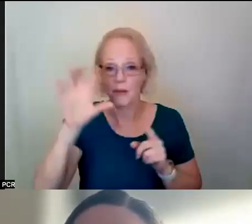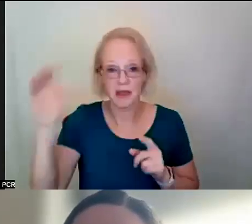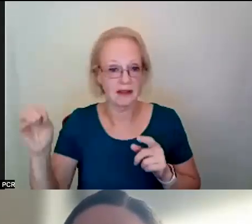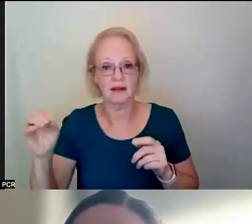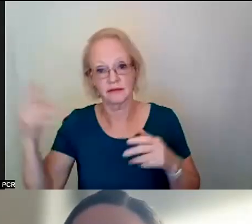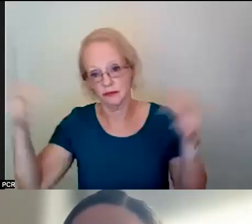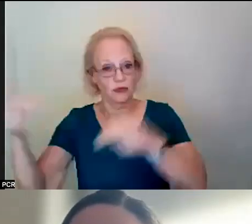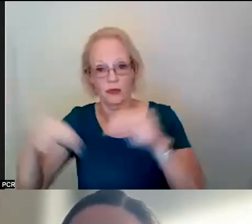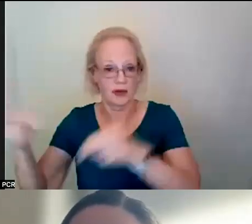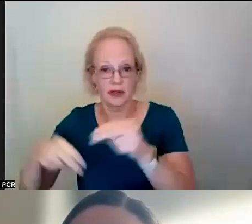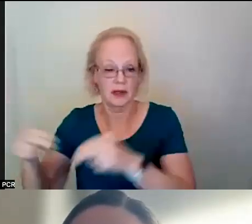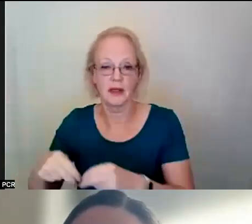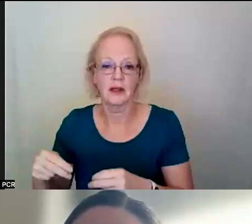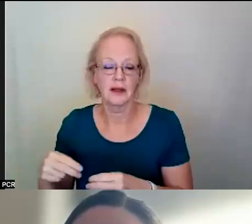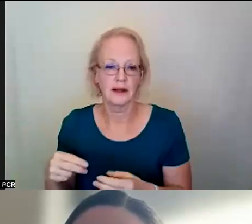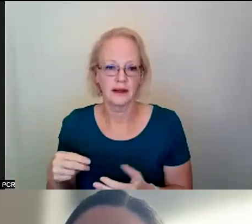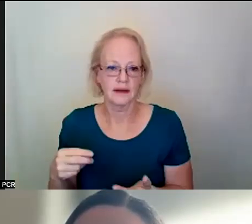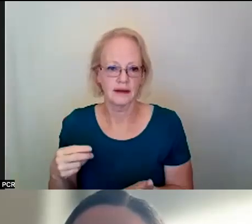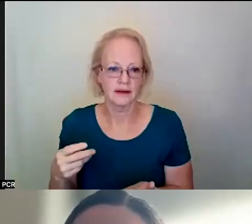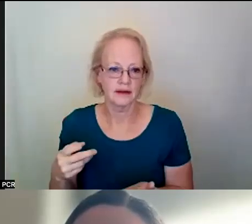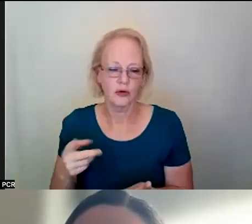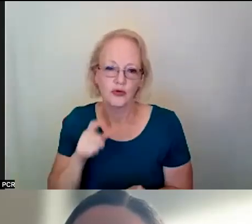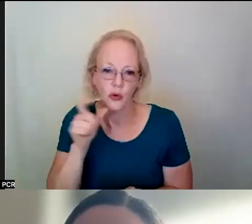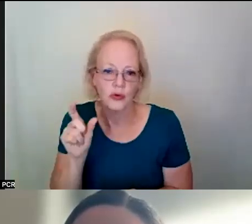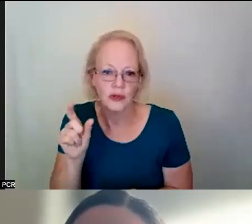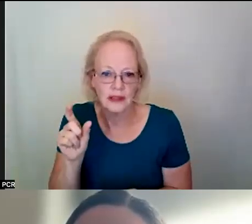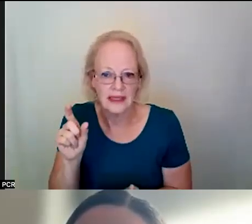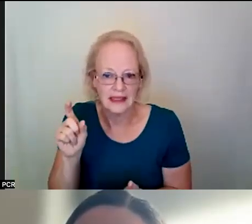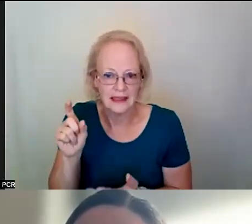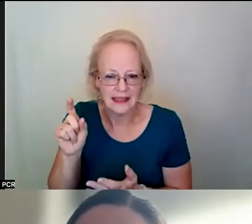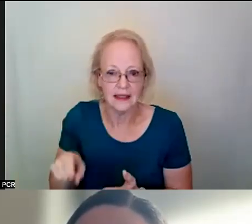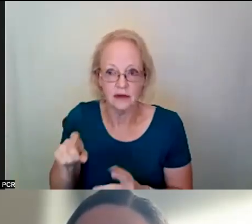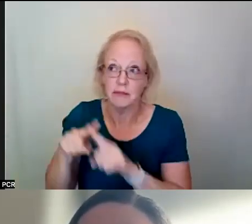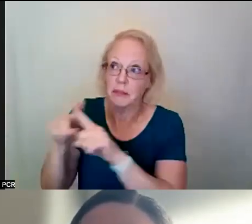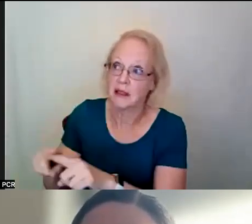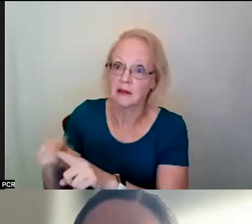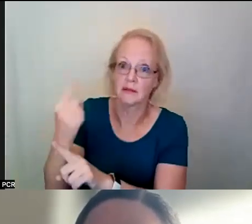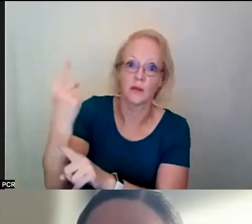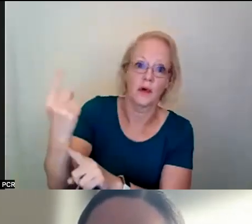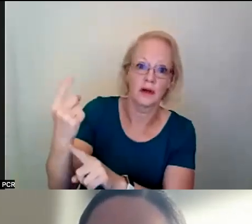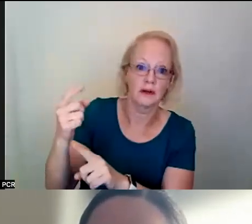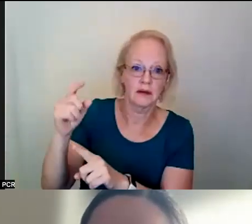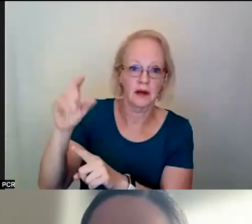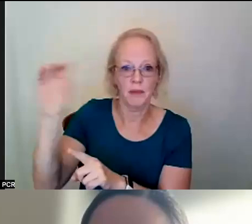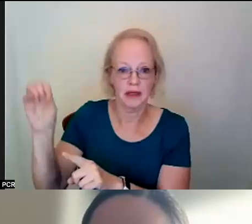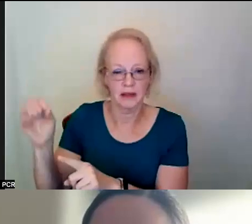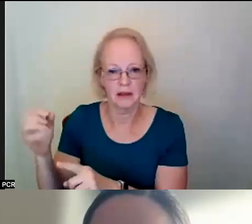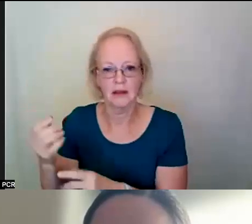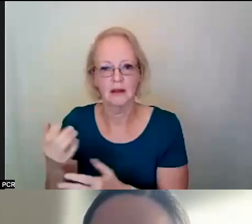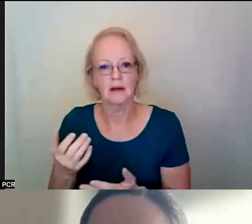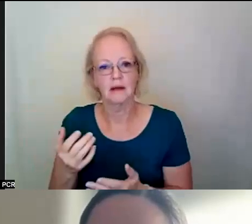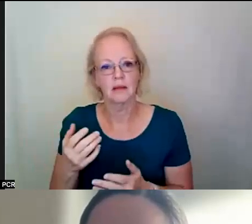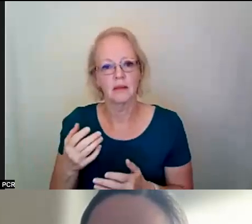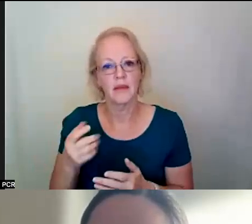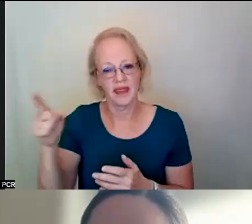and you don't leave the liability on the employer or the work on the employer, but they go into